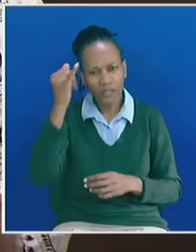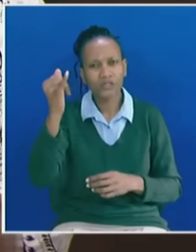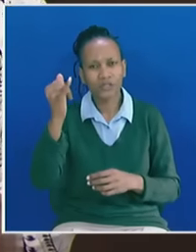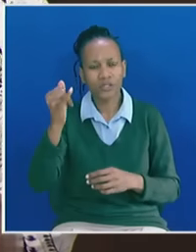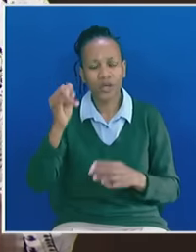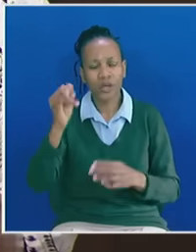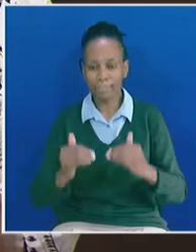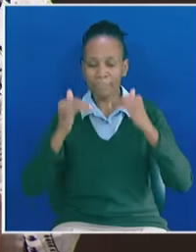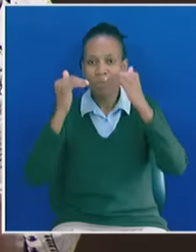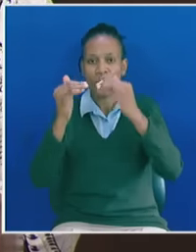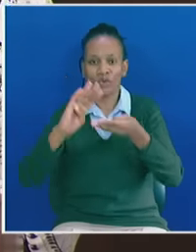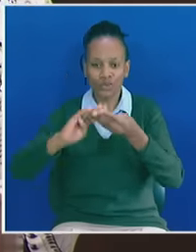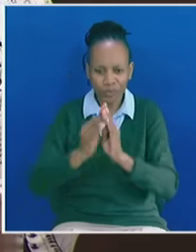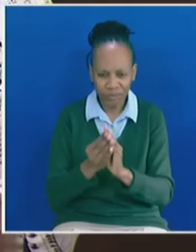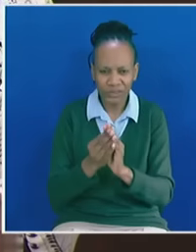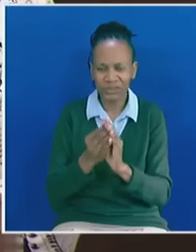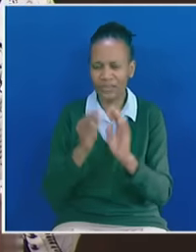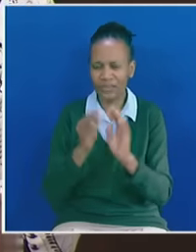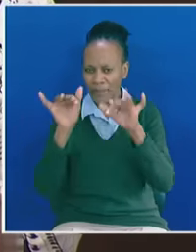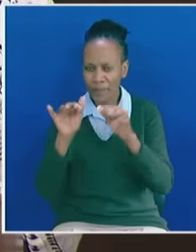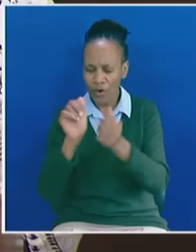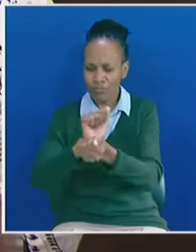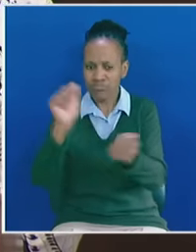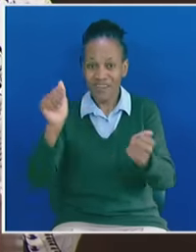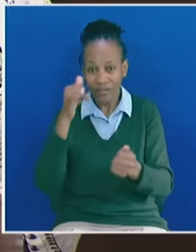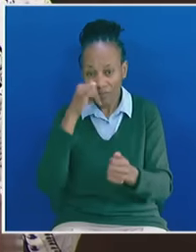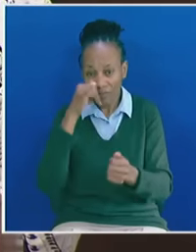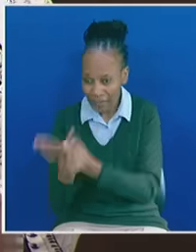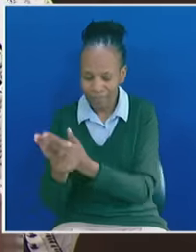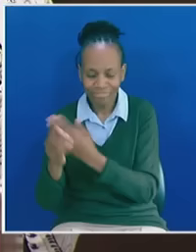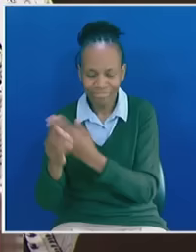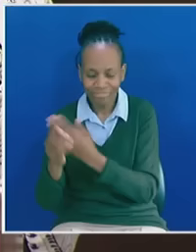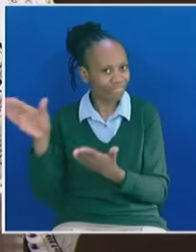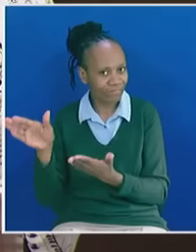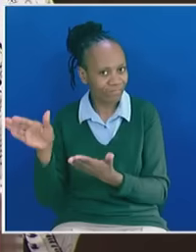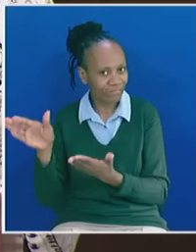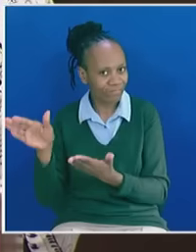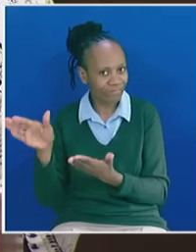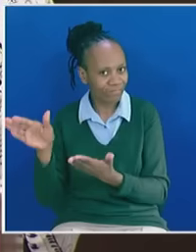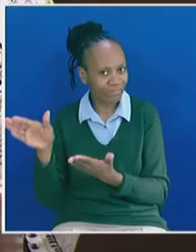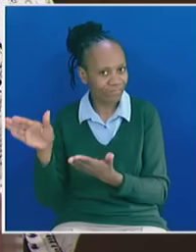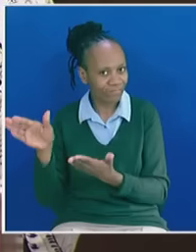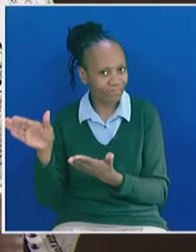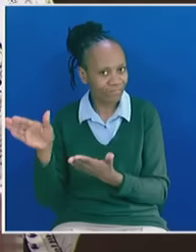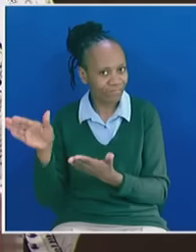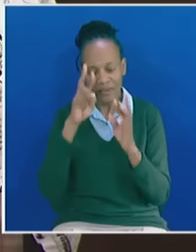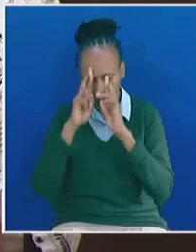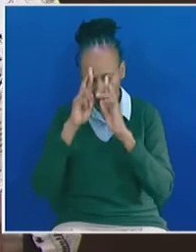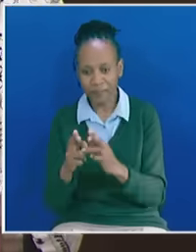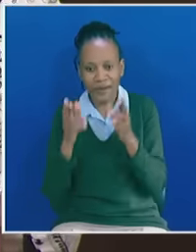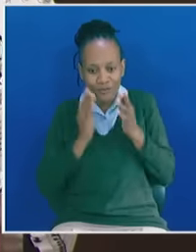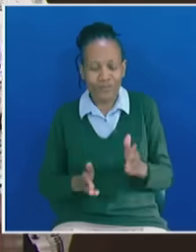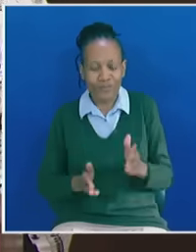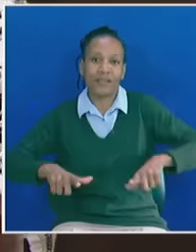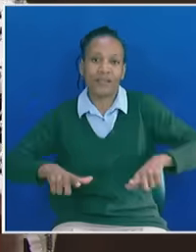of societal environment that is free of violence and instability, respect of the rule of law and human life.